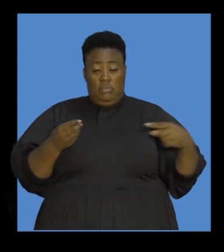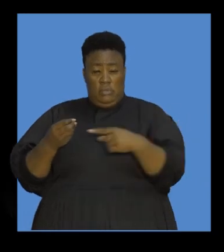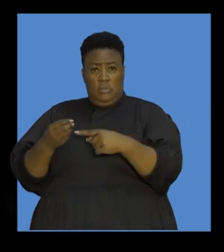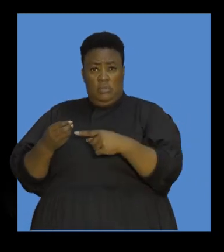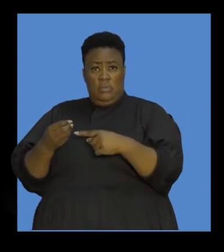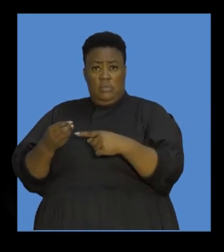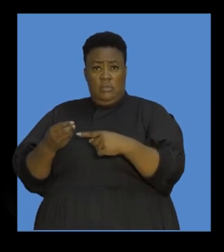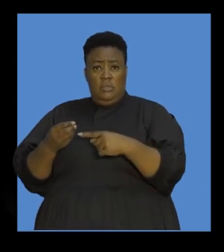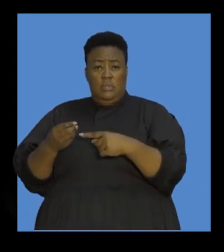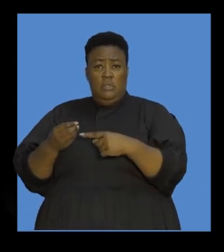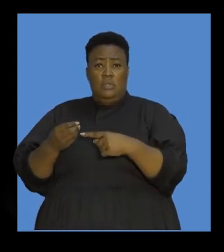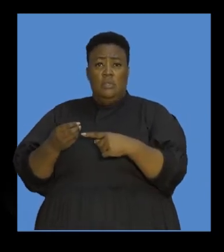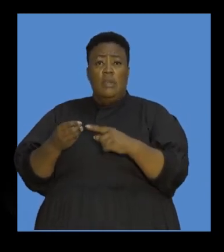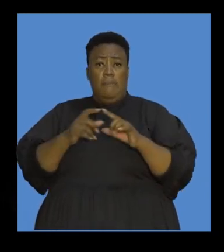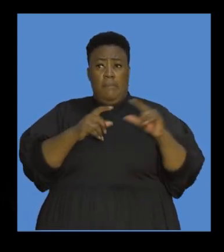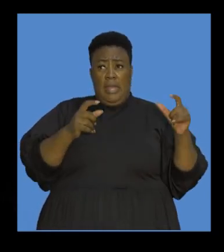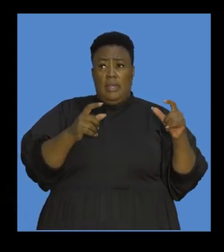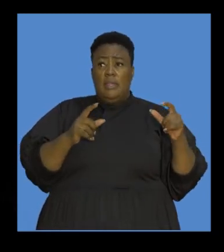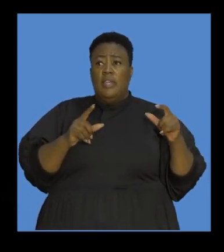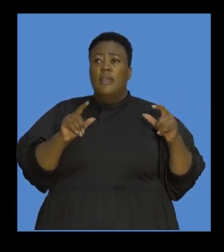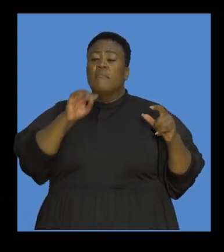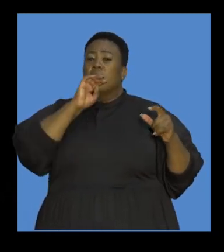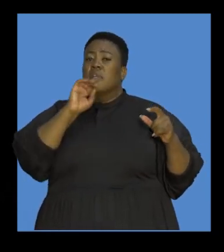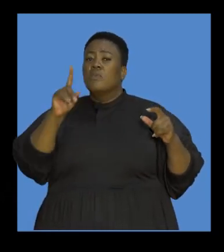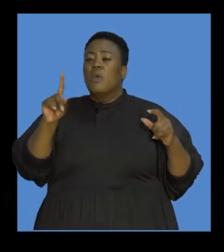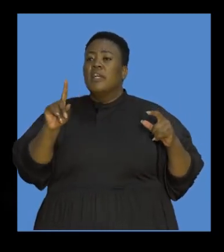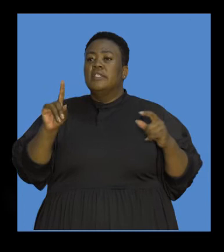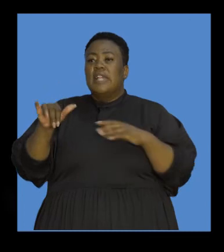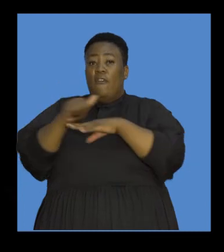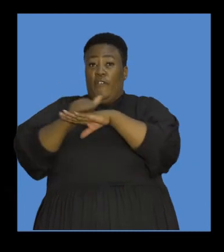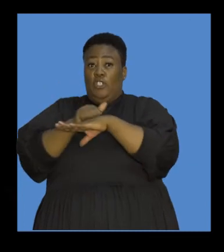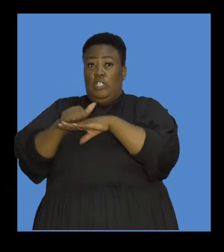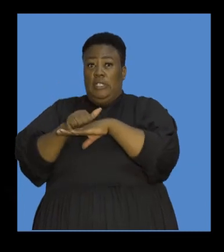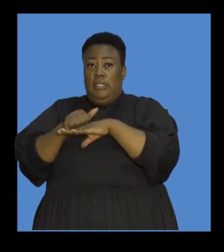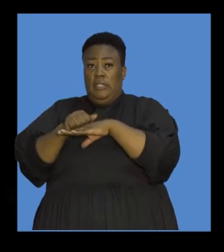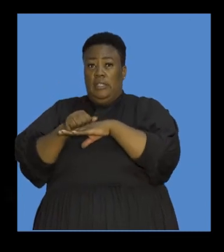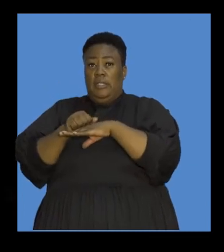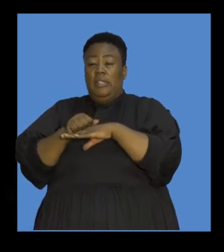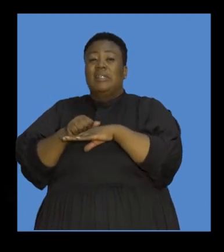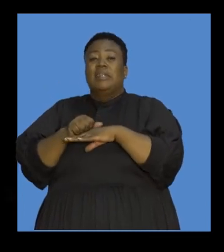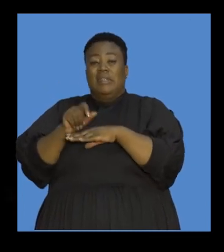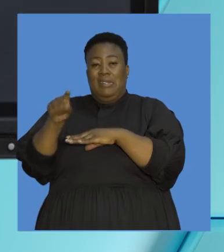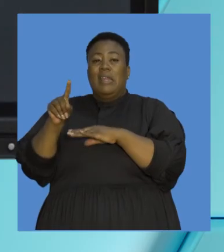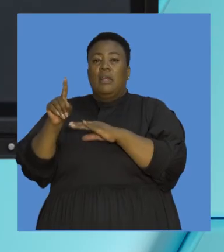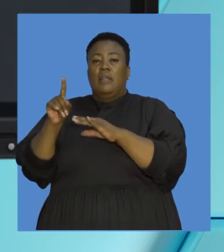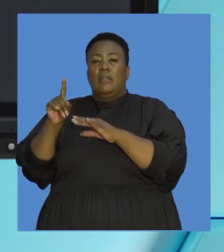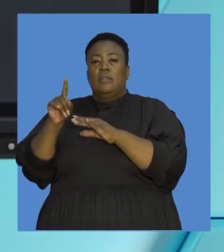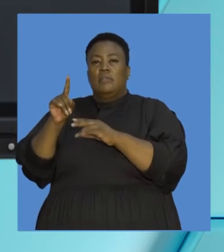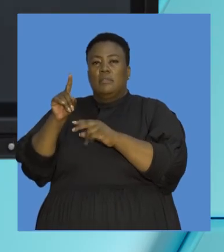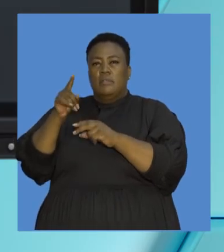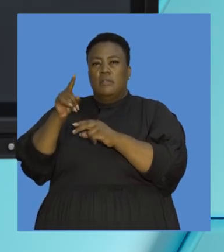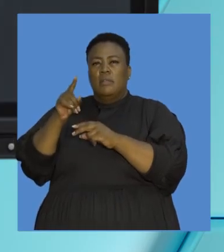and the friction must be smaller. Now I'm wanting to see that